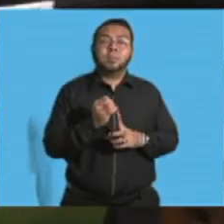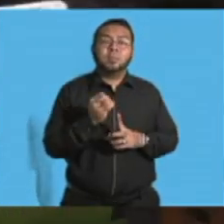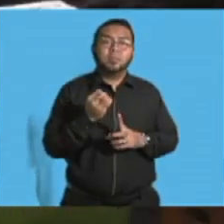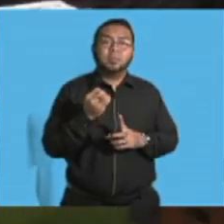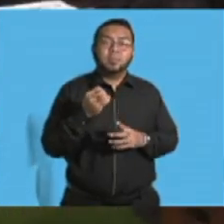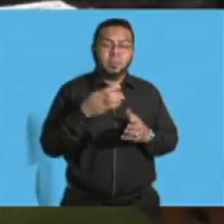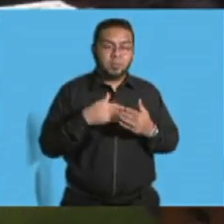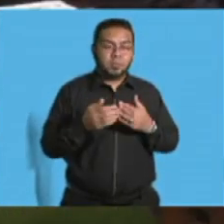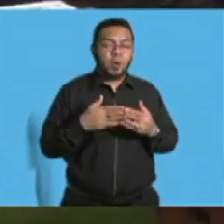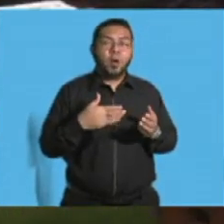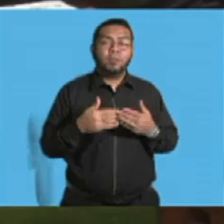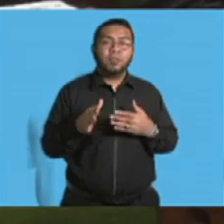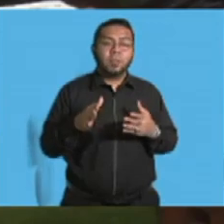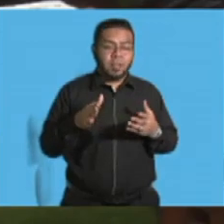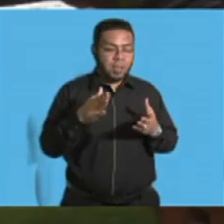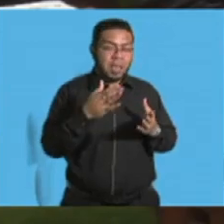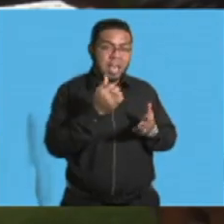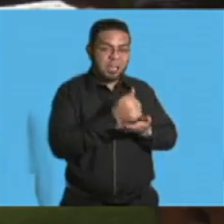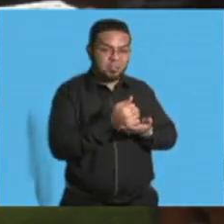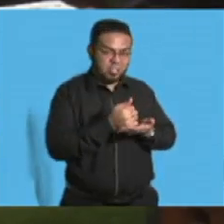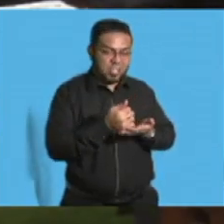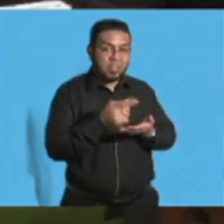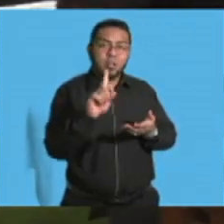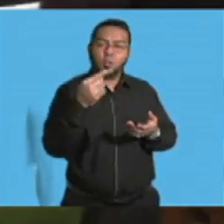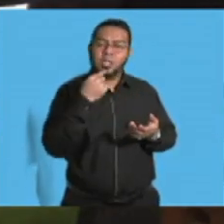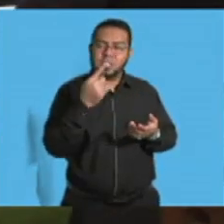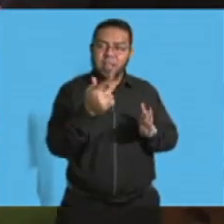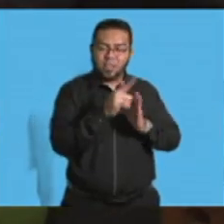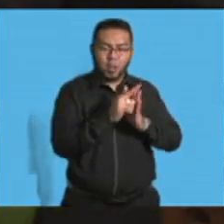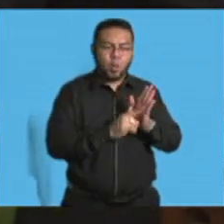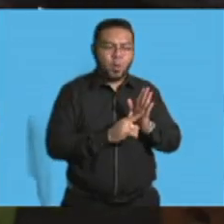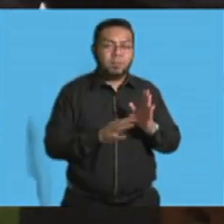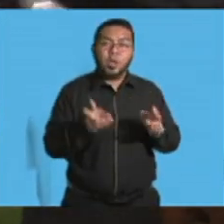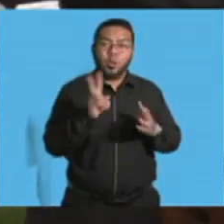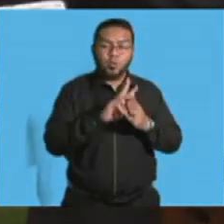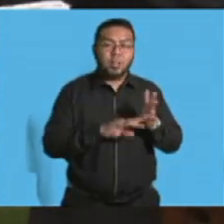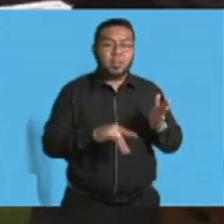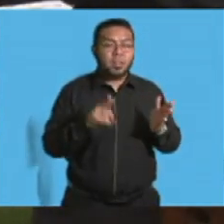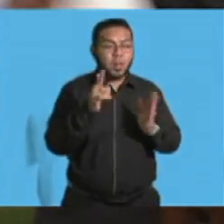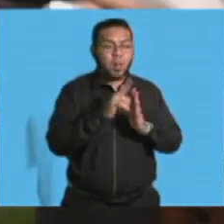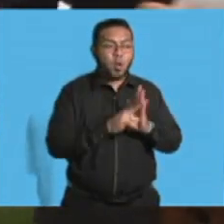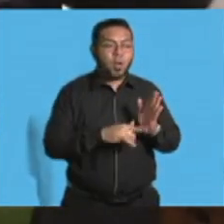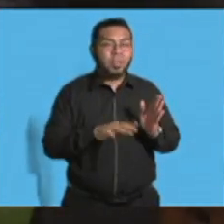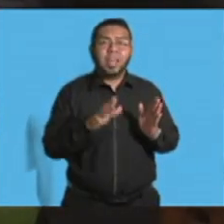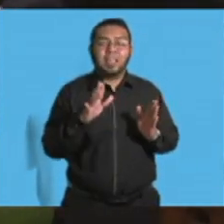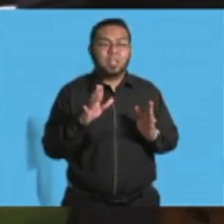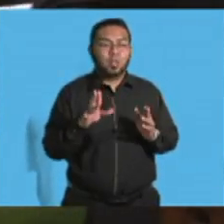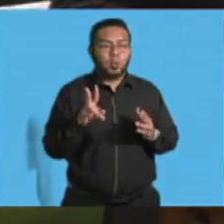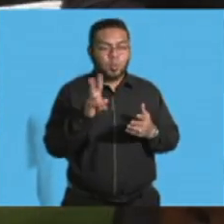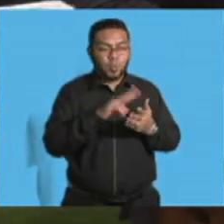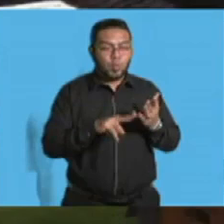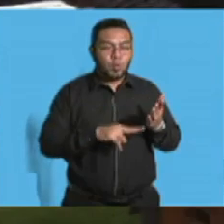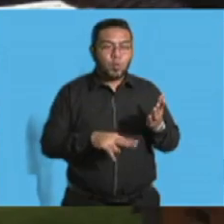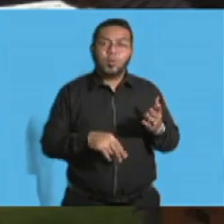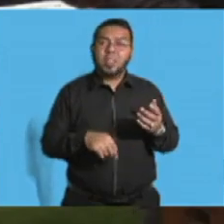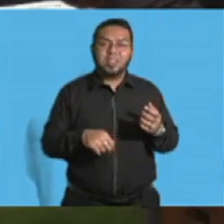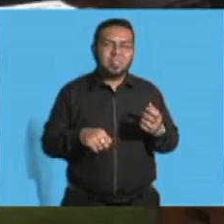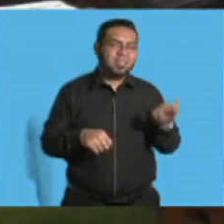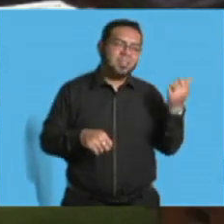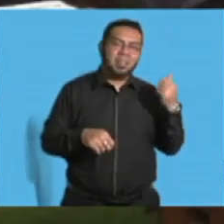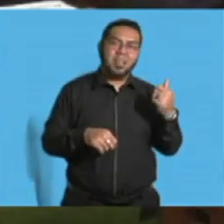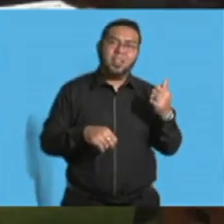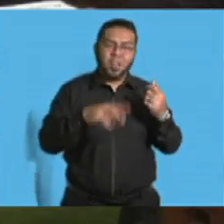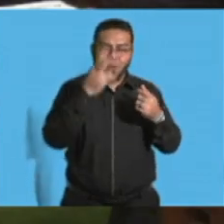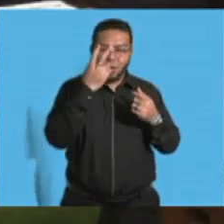agency. That's what it says in the law. Madam Speaker, if they bother to read the laws, they need to read the gazettes. They need to read the gazettes. In